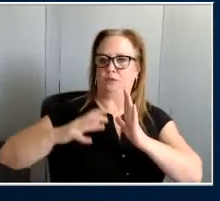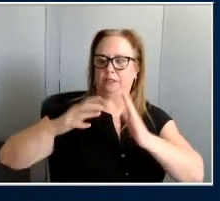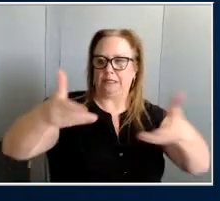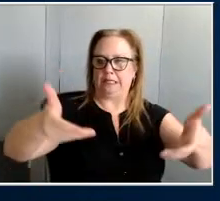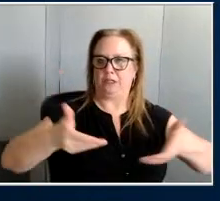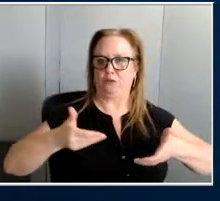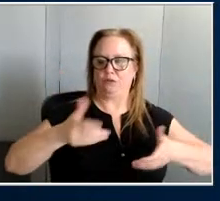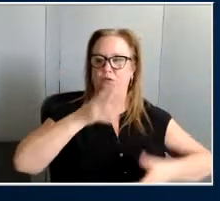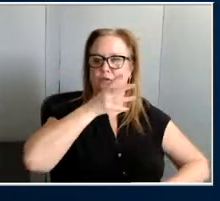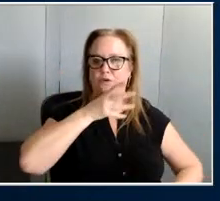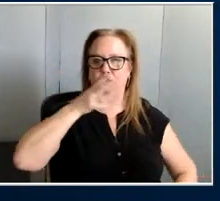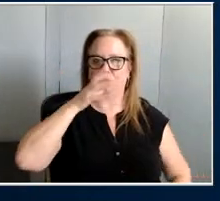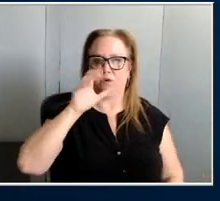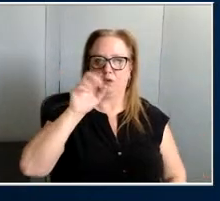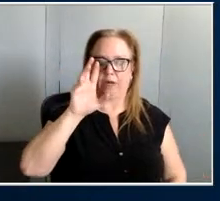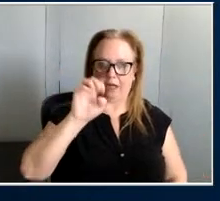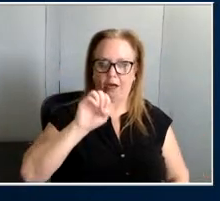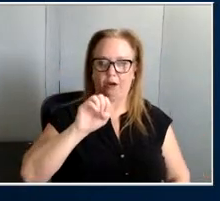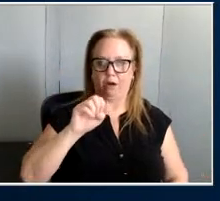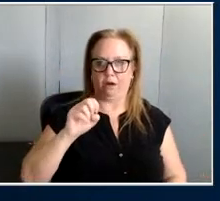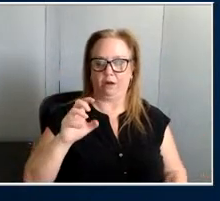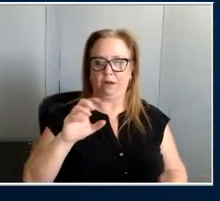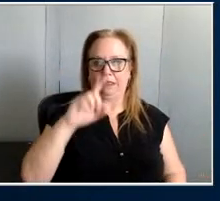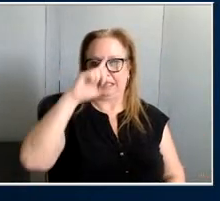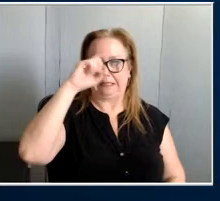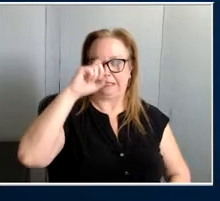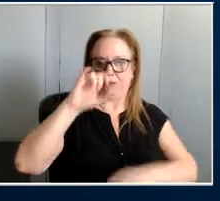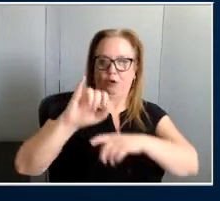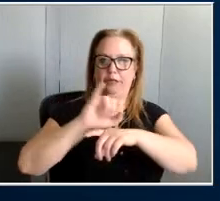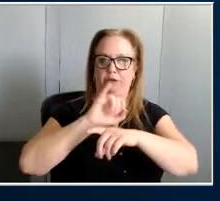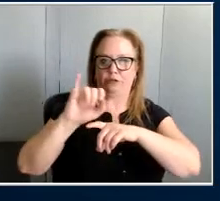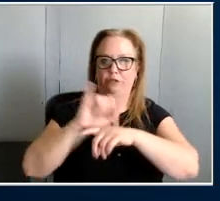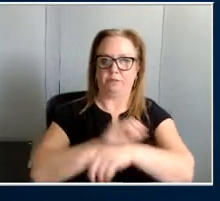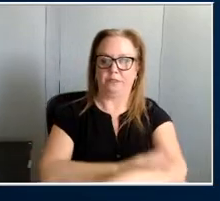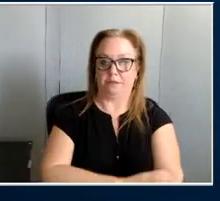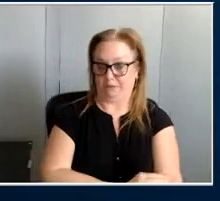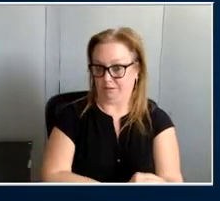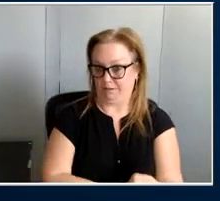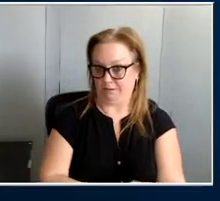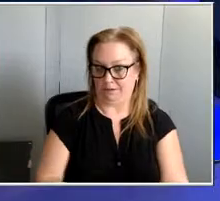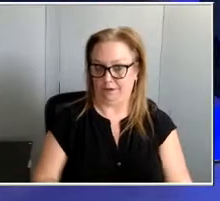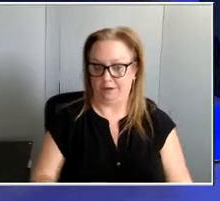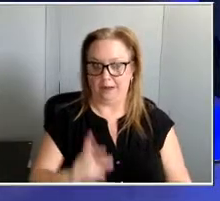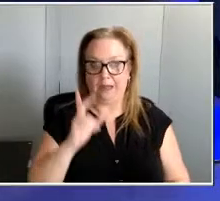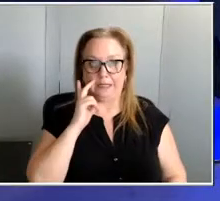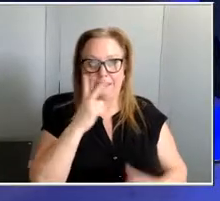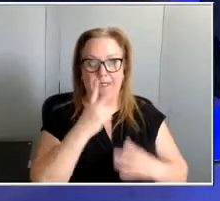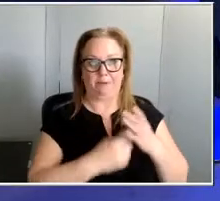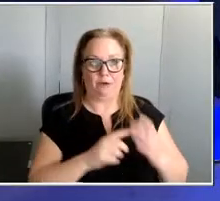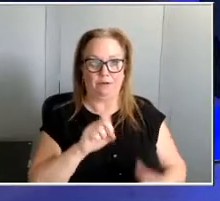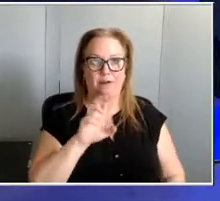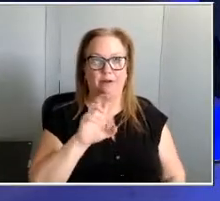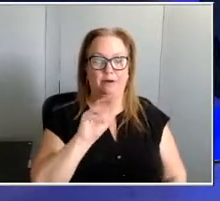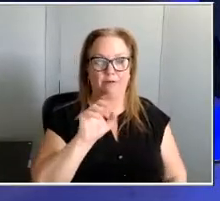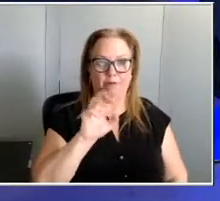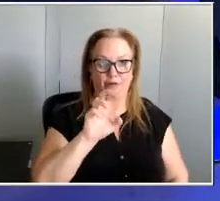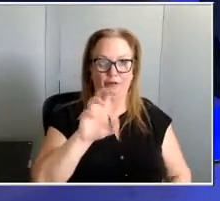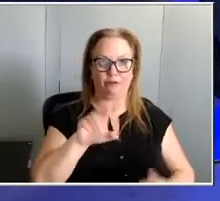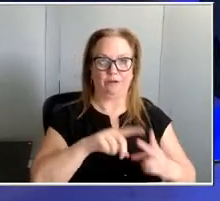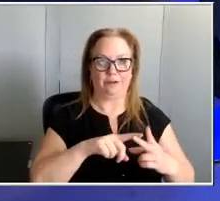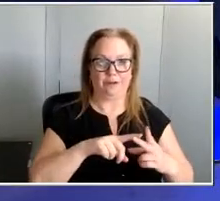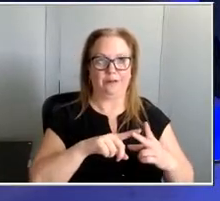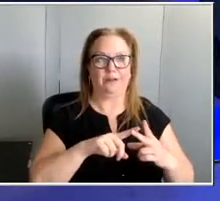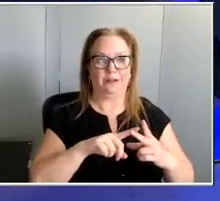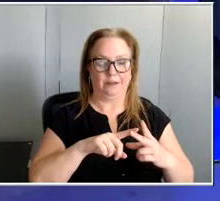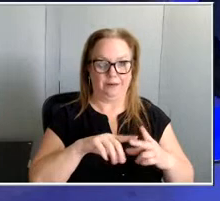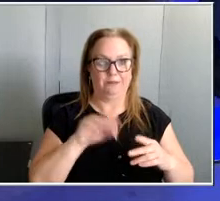the rural care health fields, like summer internships and those kind of things? Oh, I see both Dr. Mosier and Dr. Kennedy shaking their heads.